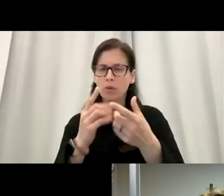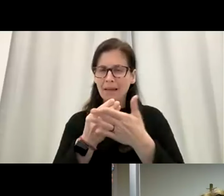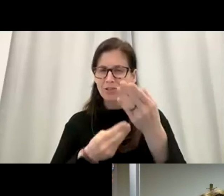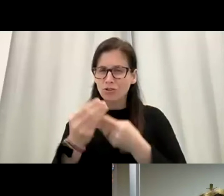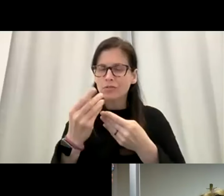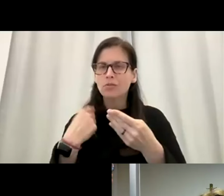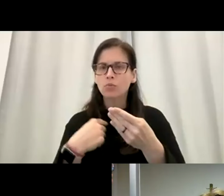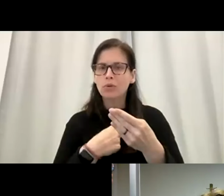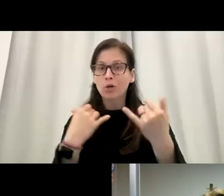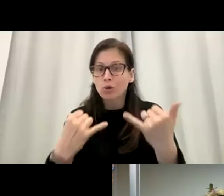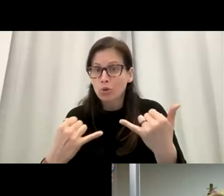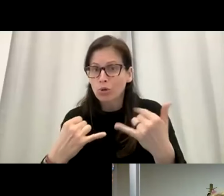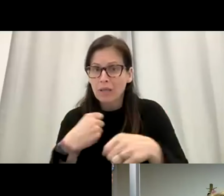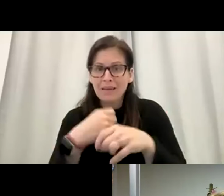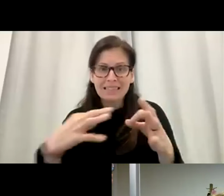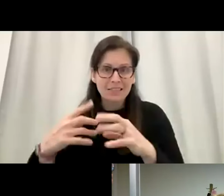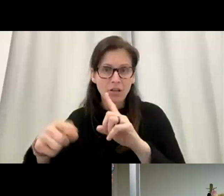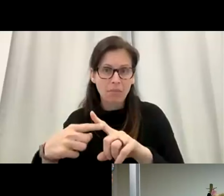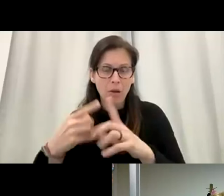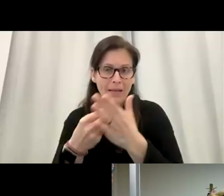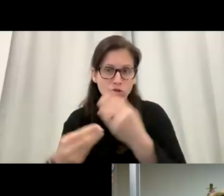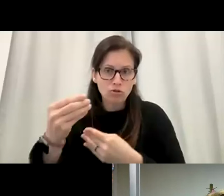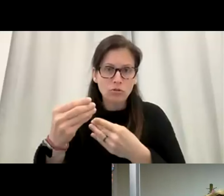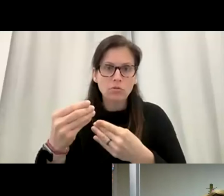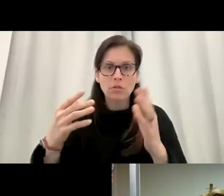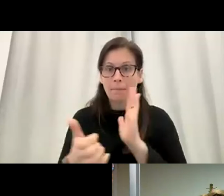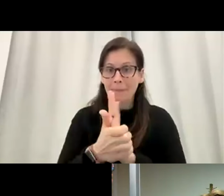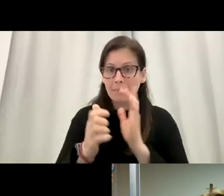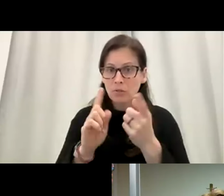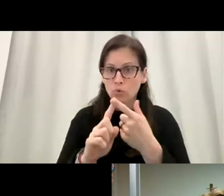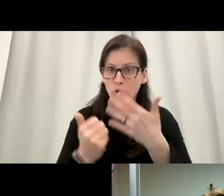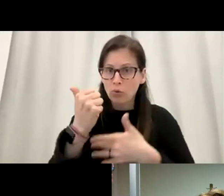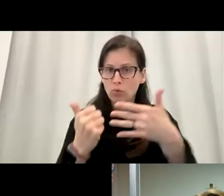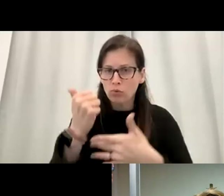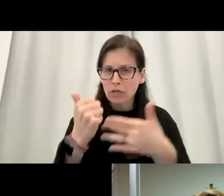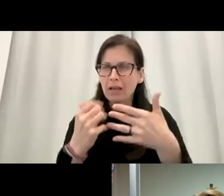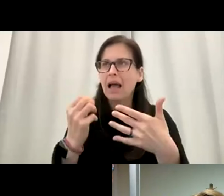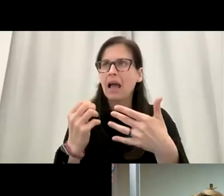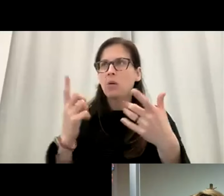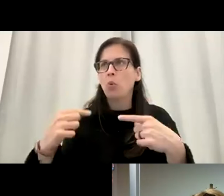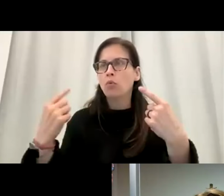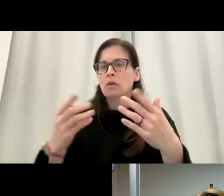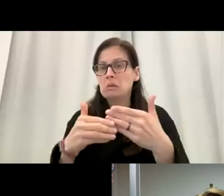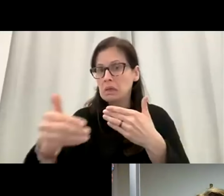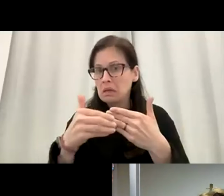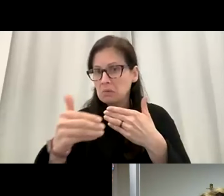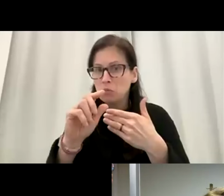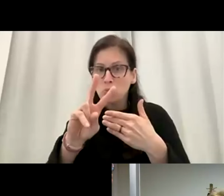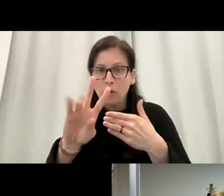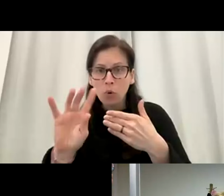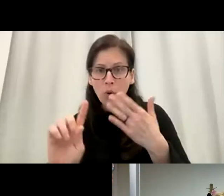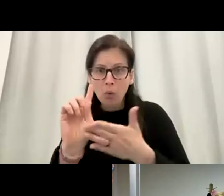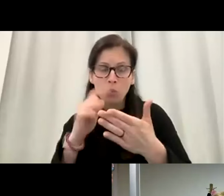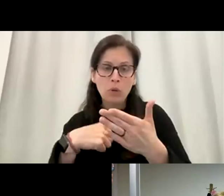are currently making decisions on budget amendments to prioritize, and over the next 24 hours, we'll be